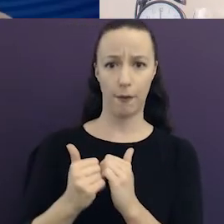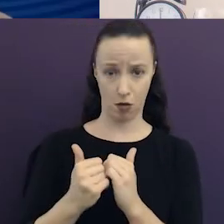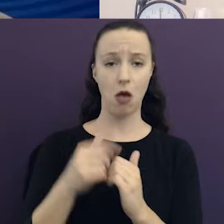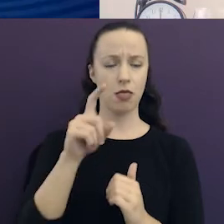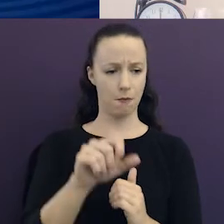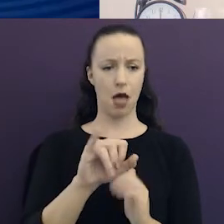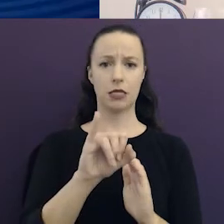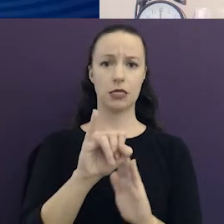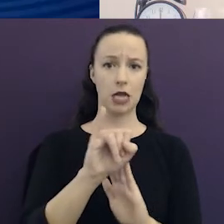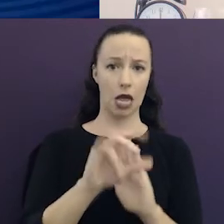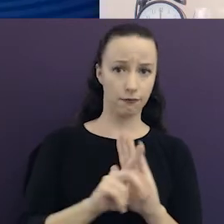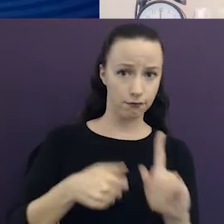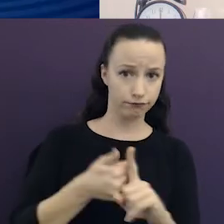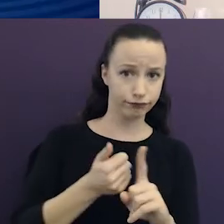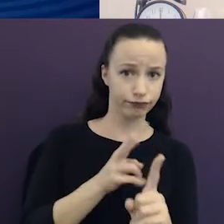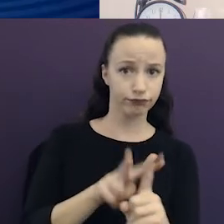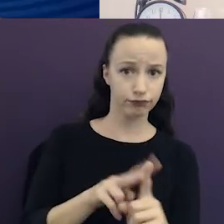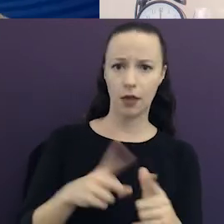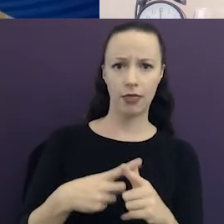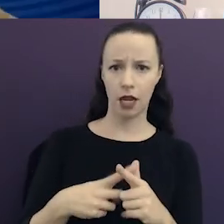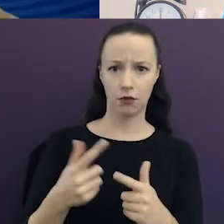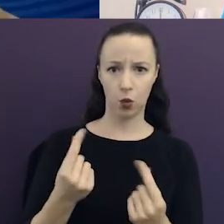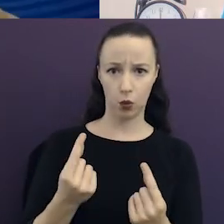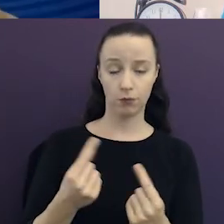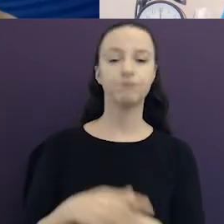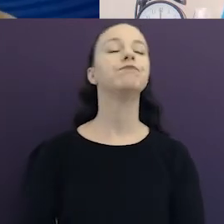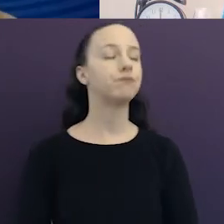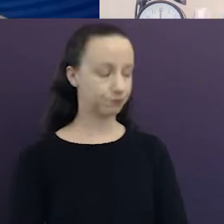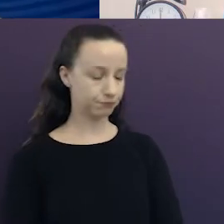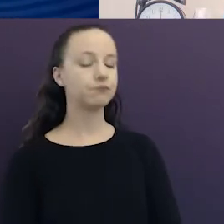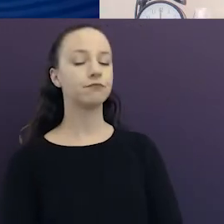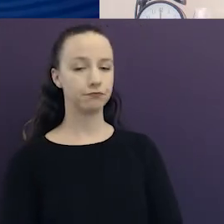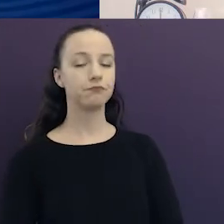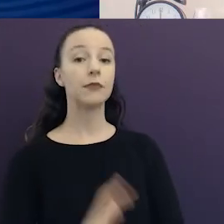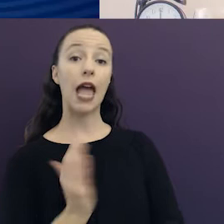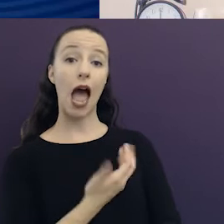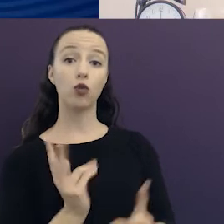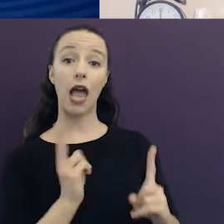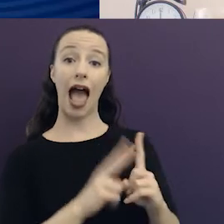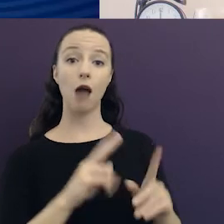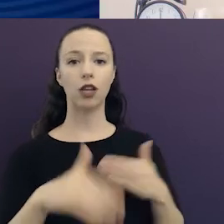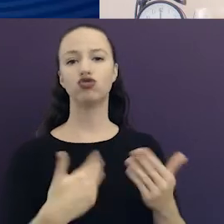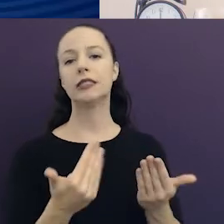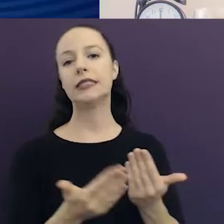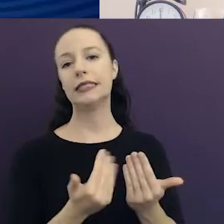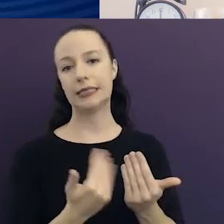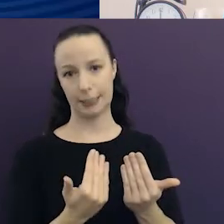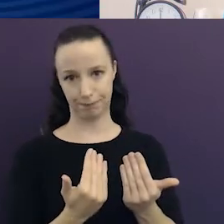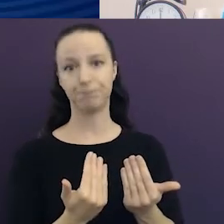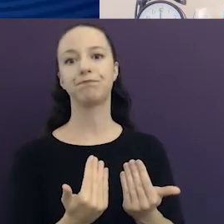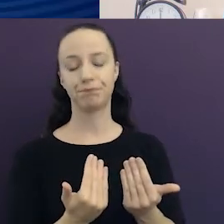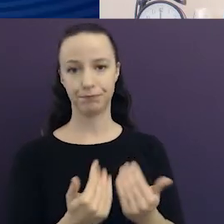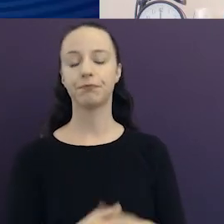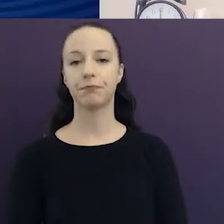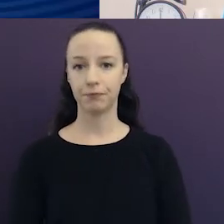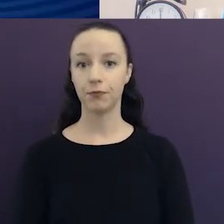mentioned self-identifying, and so what other things kind of go along with joining? Yeah, so our application process is really easy.